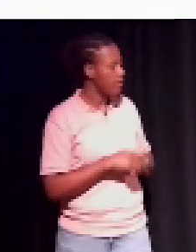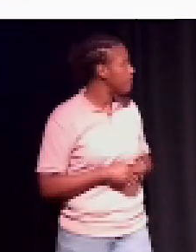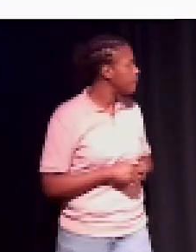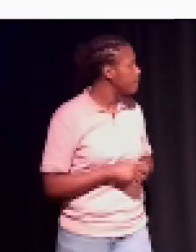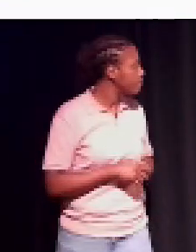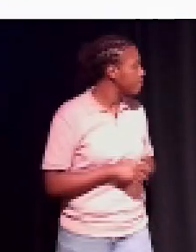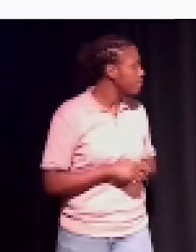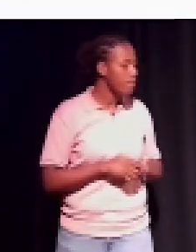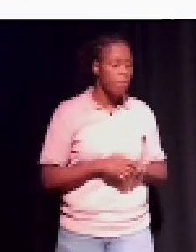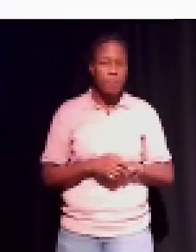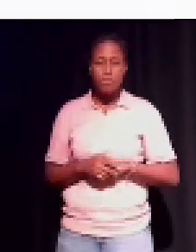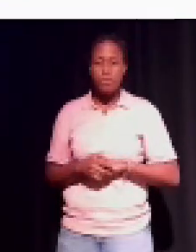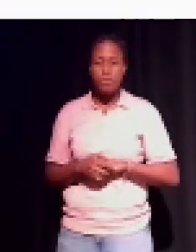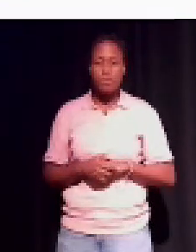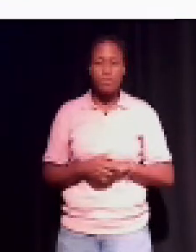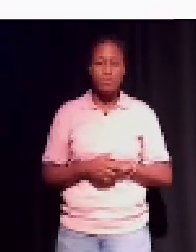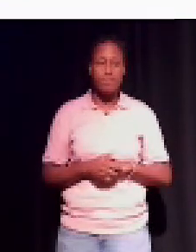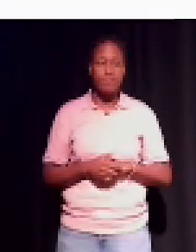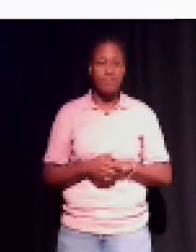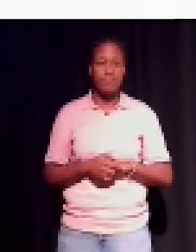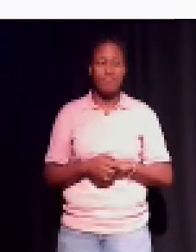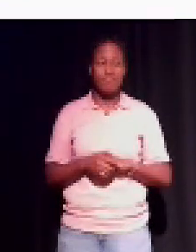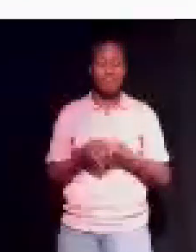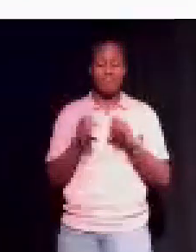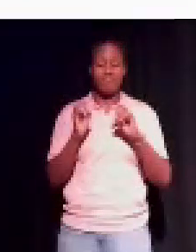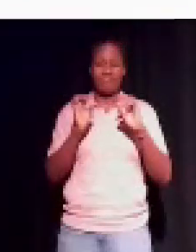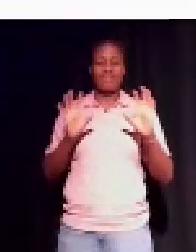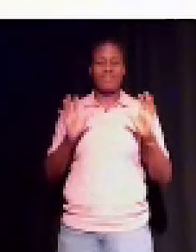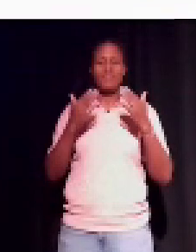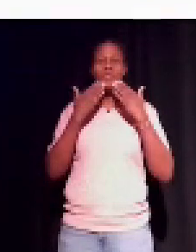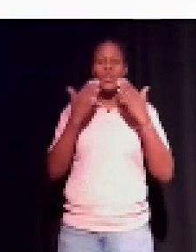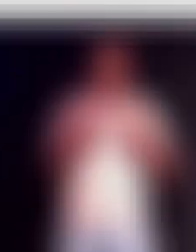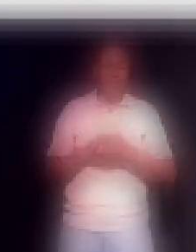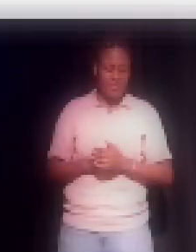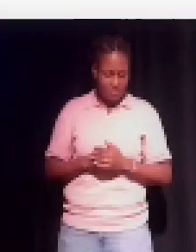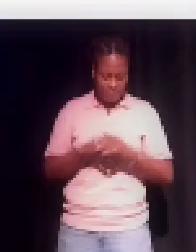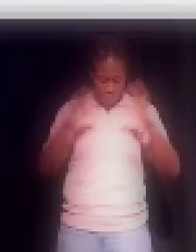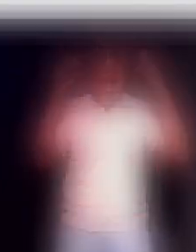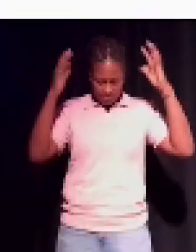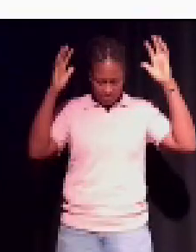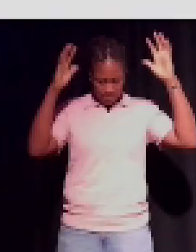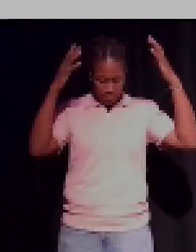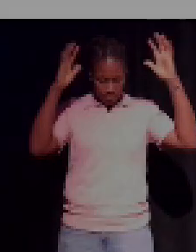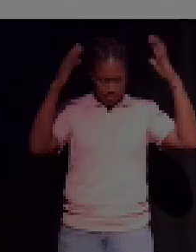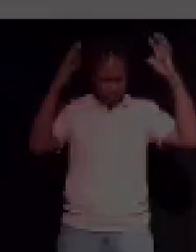maybe have a look at them. But yeah, that's everything. Thank you. Absolutely amazing. Round of applause.